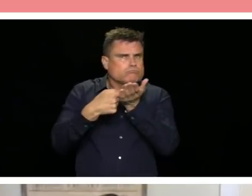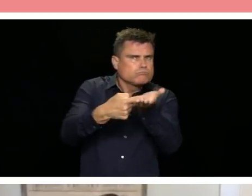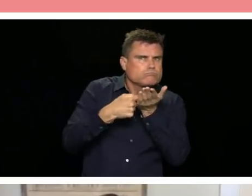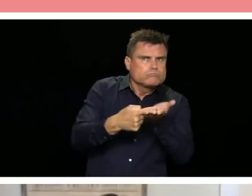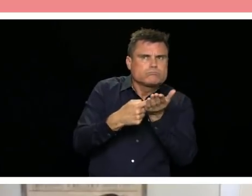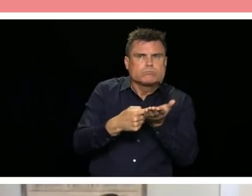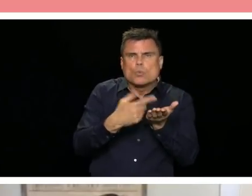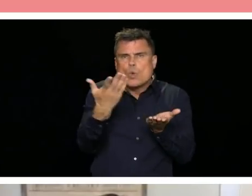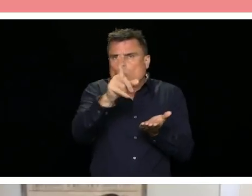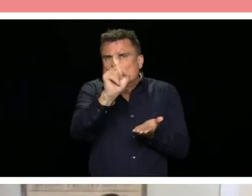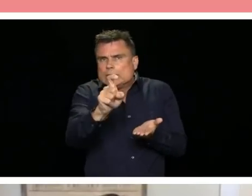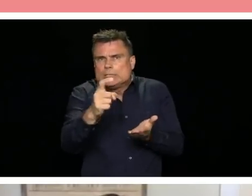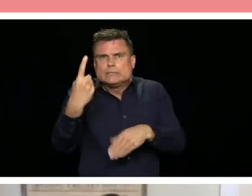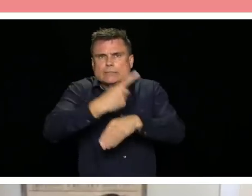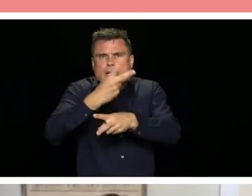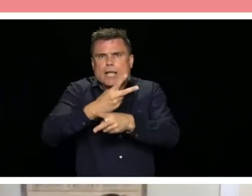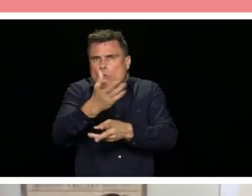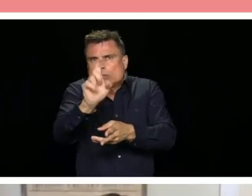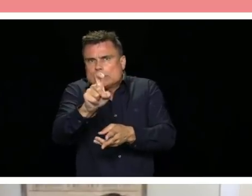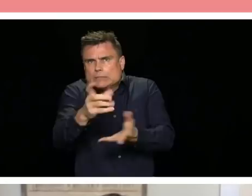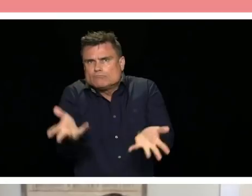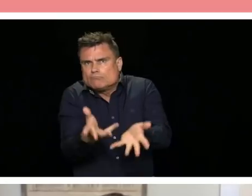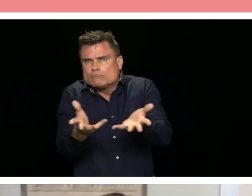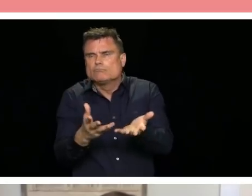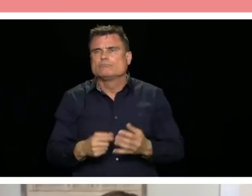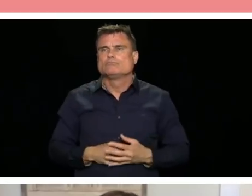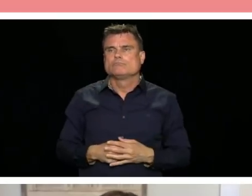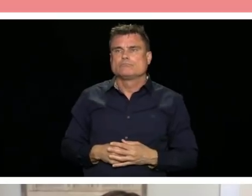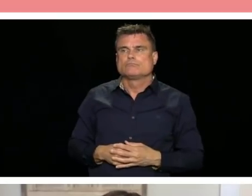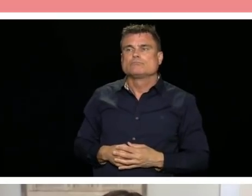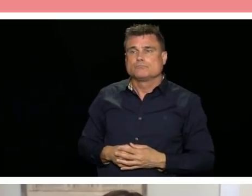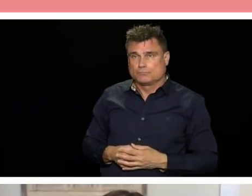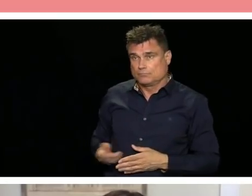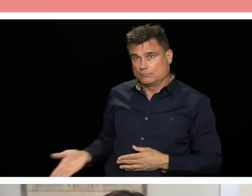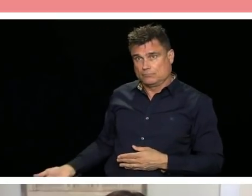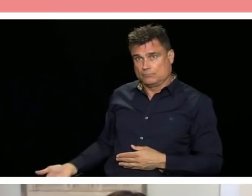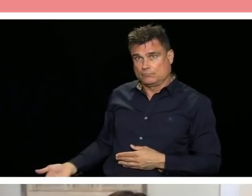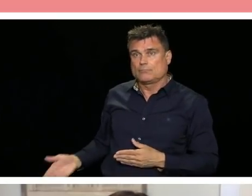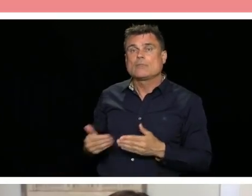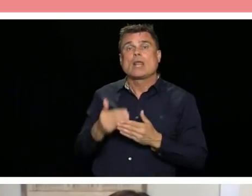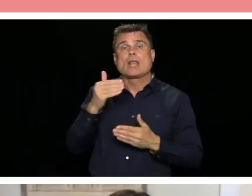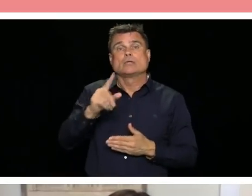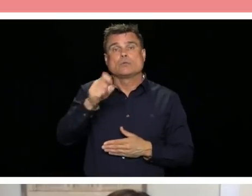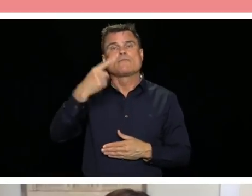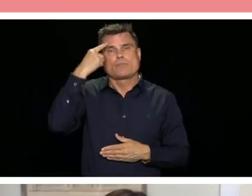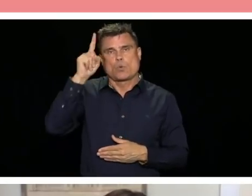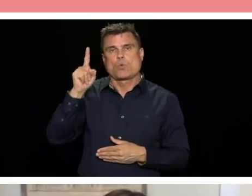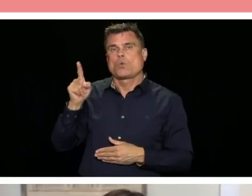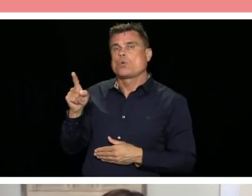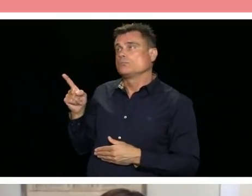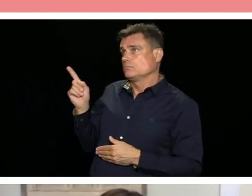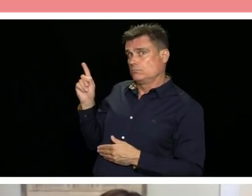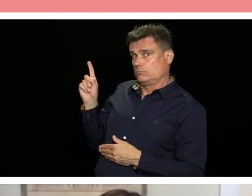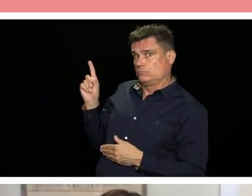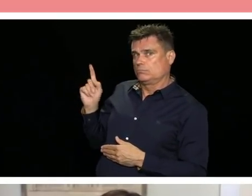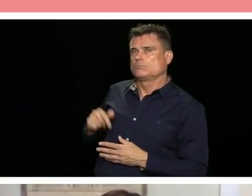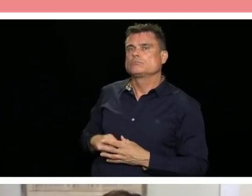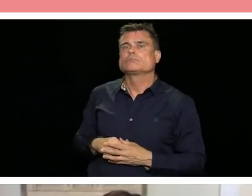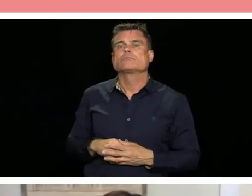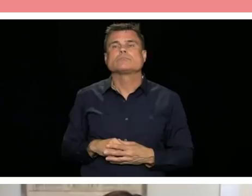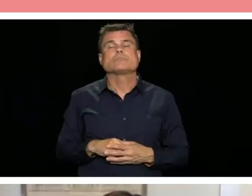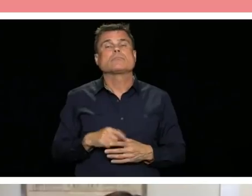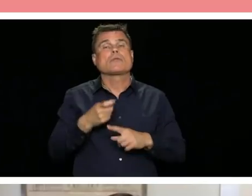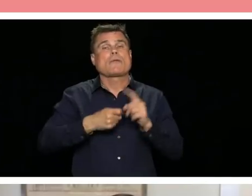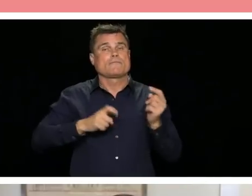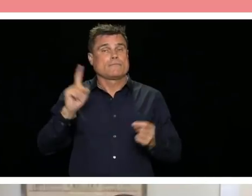the next question is for Dr. Corneil, and it's from Jessica from Vancouver. We have been sending